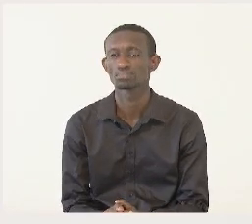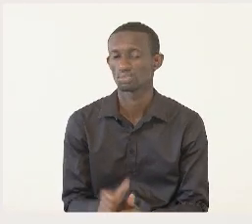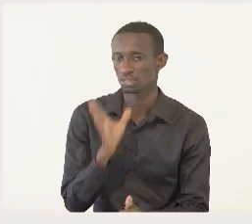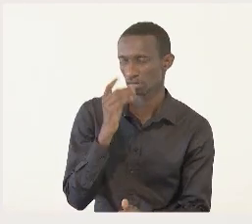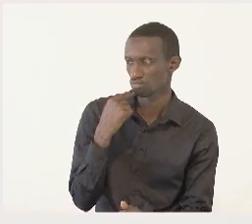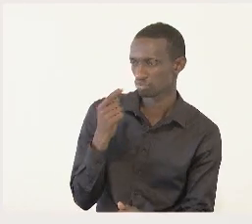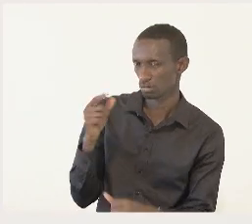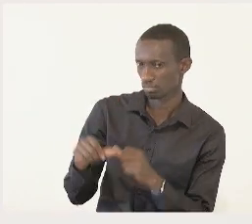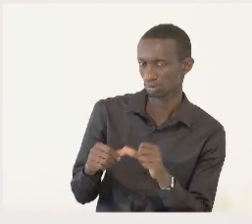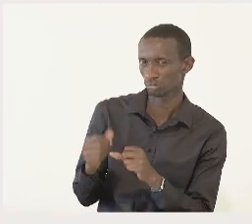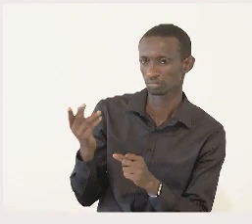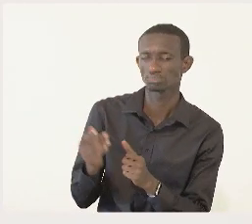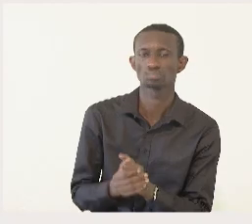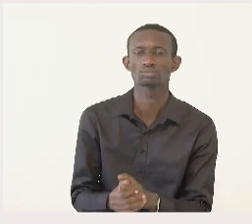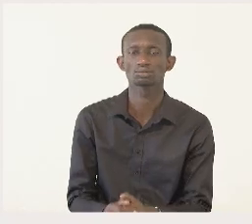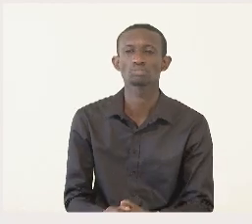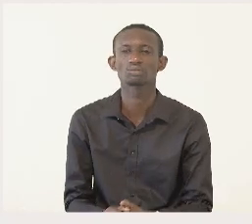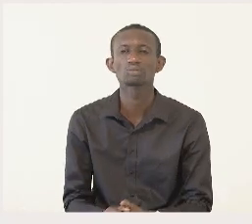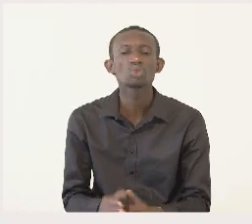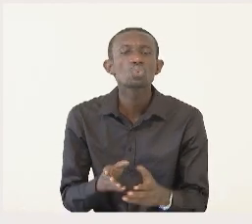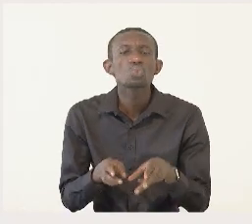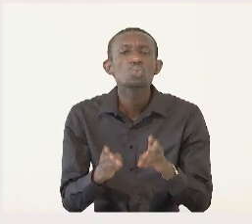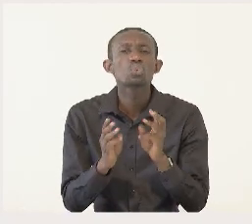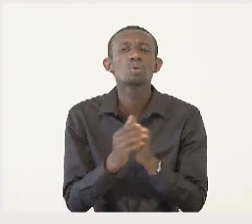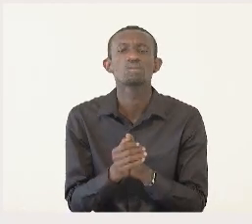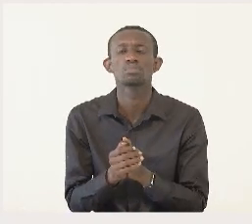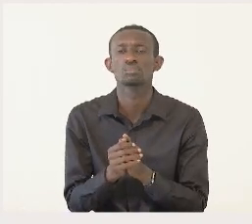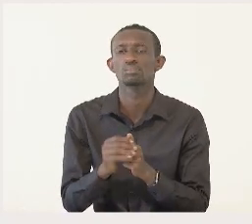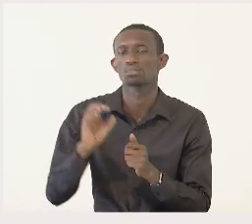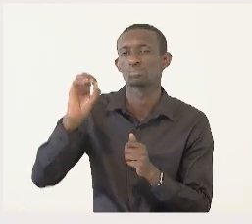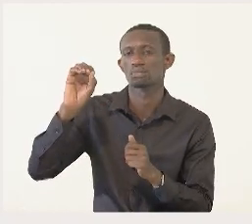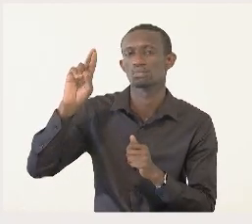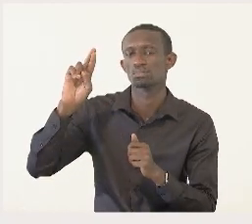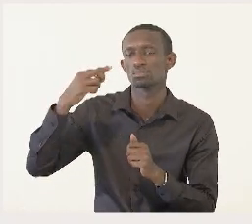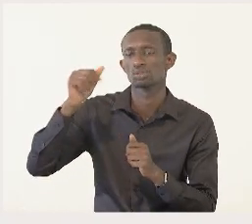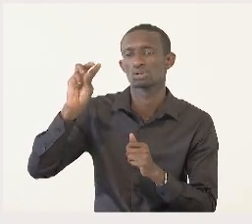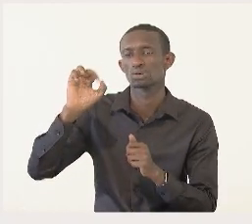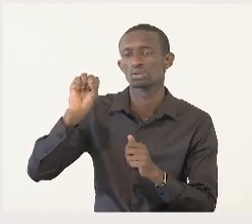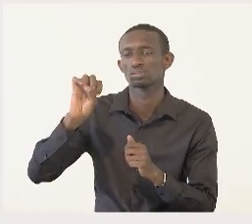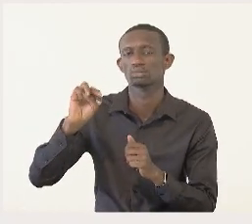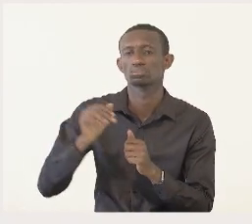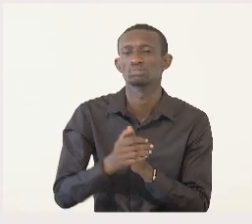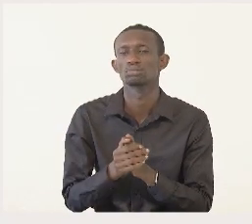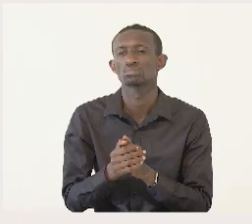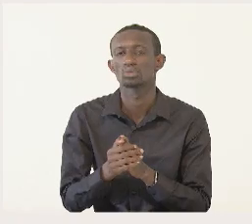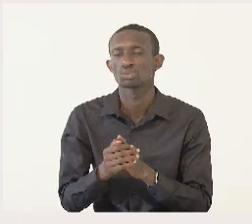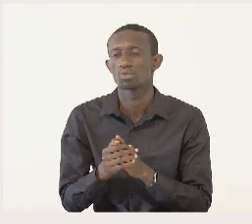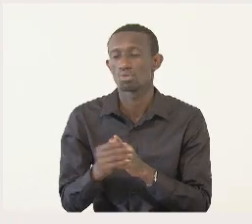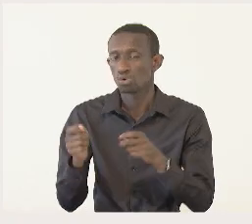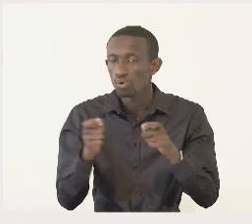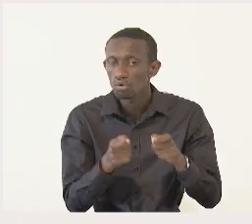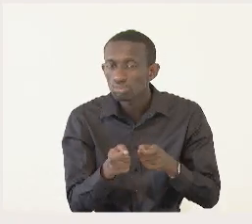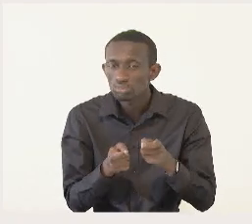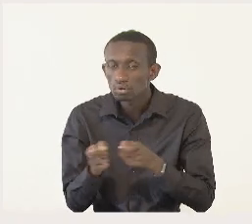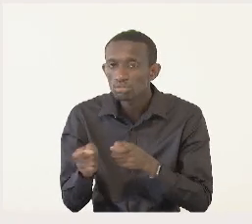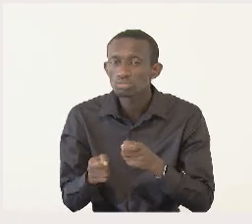about through excretion, organisms control osmotic pressure. If I talk